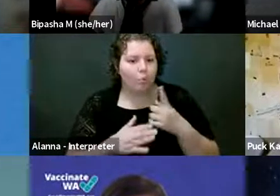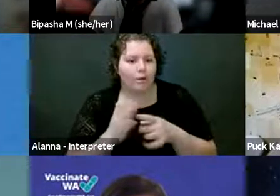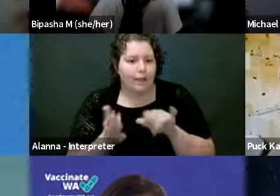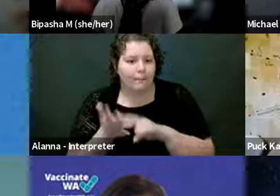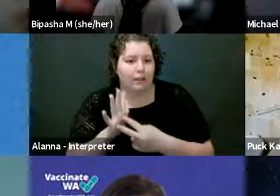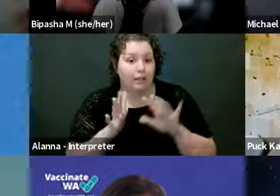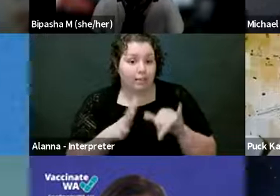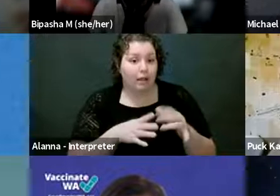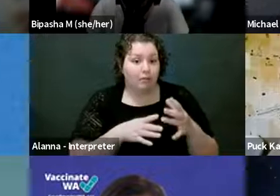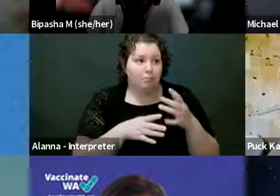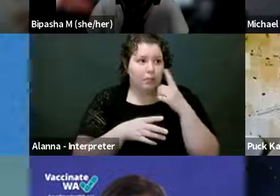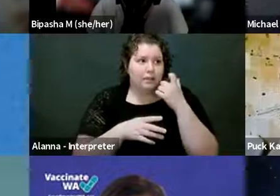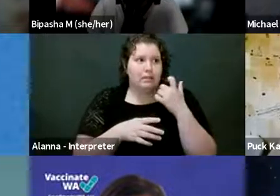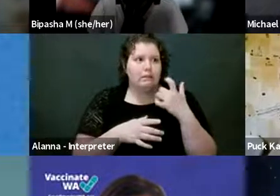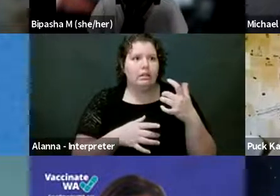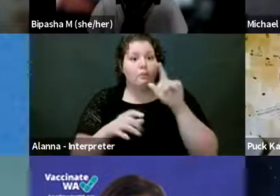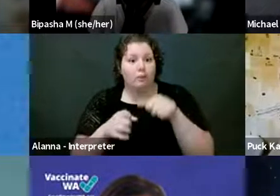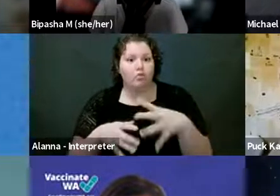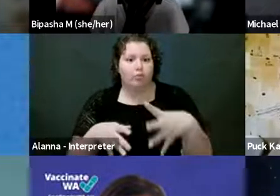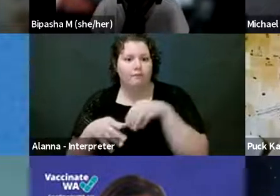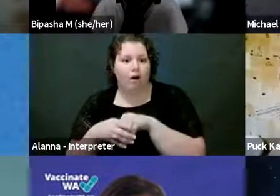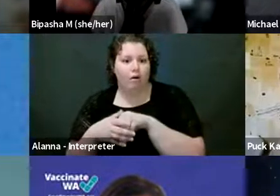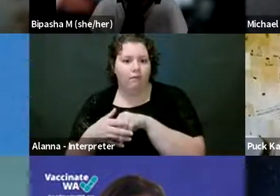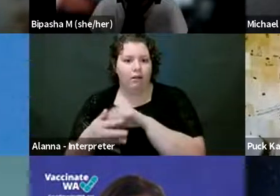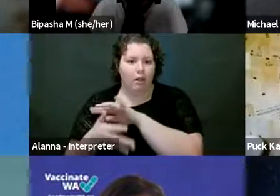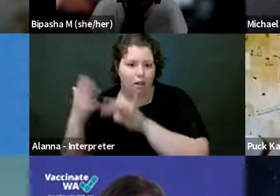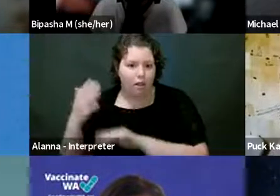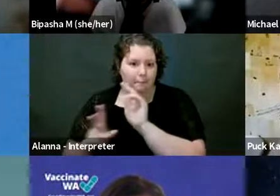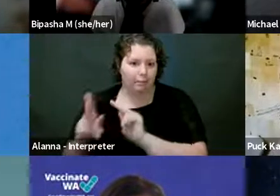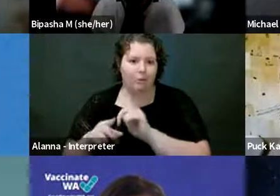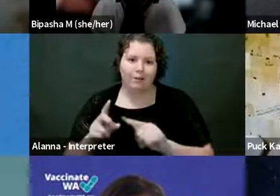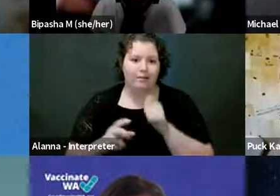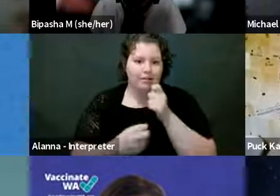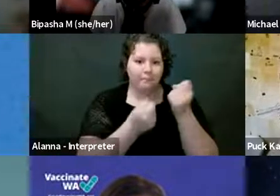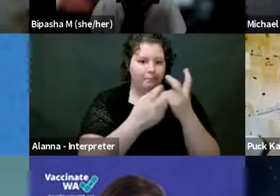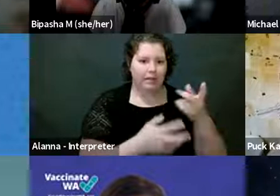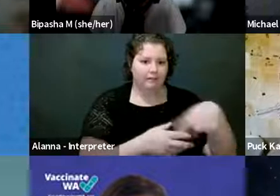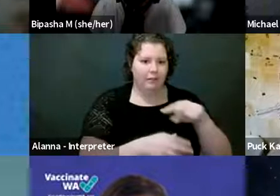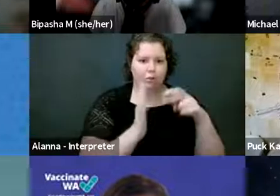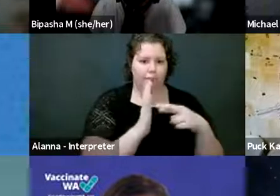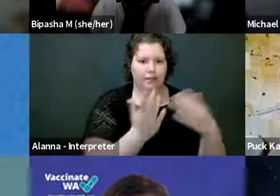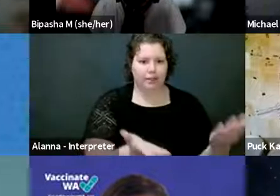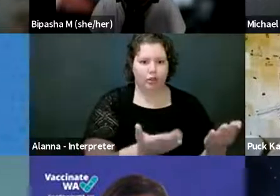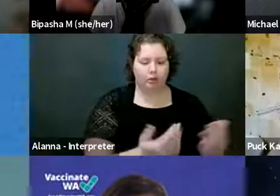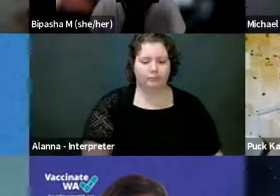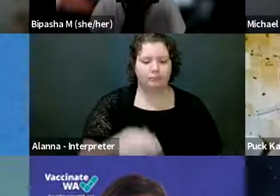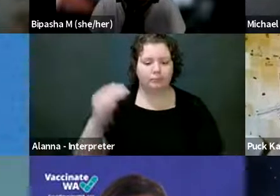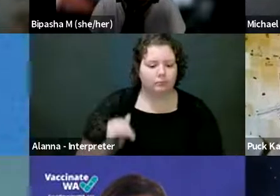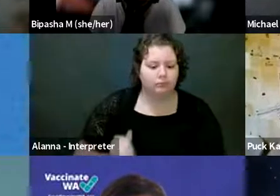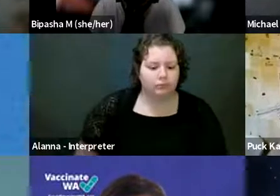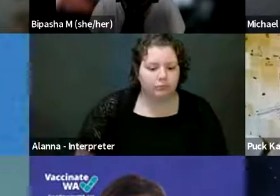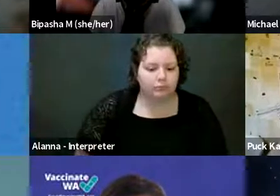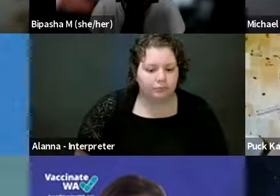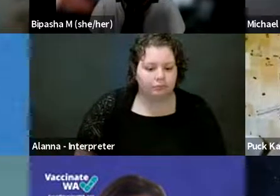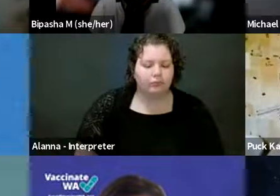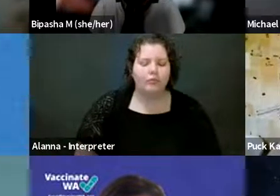thing that was brought up, that there wasn't information to understand the kids' available services and